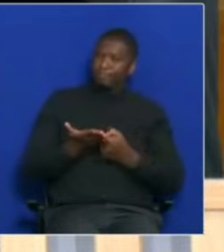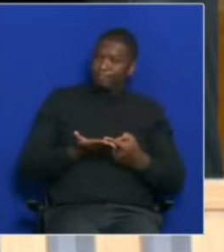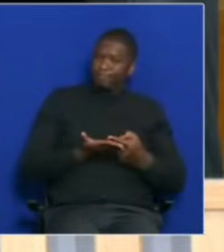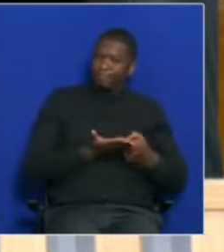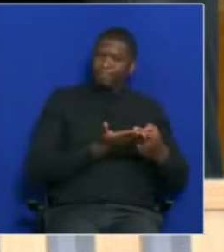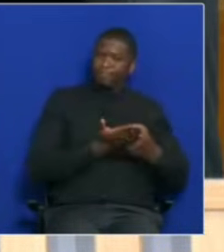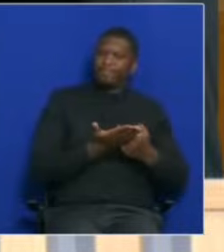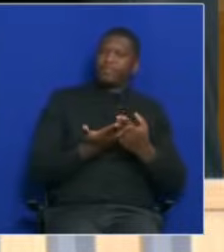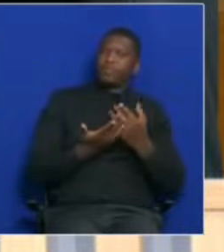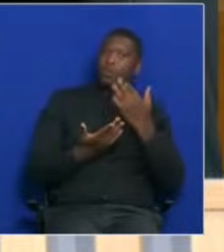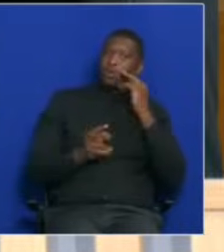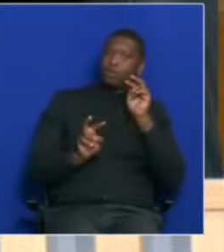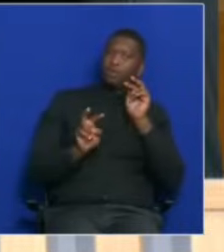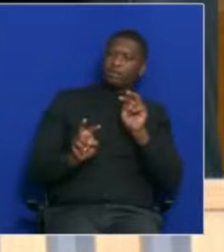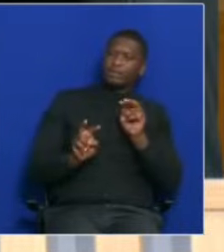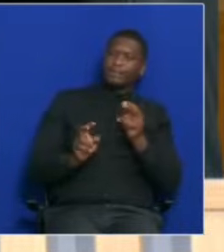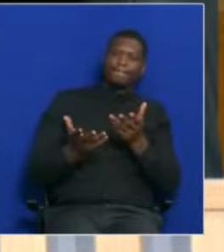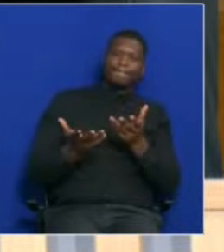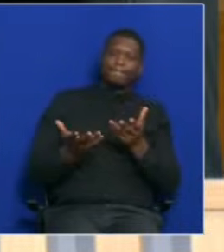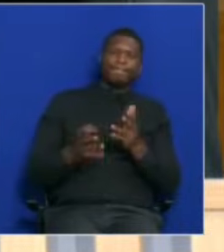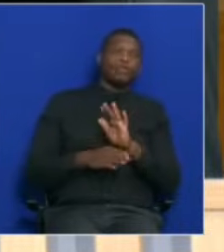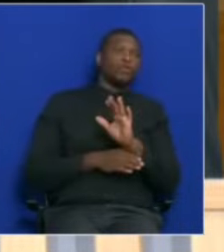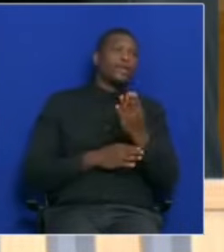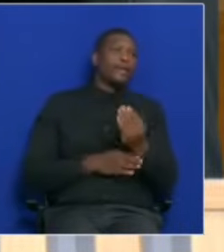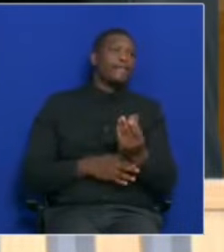be any